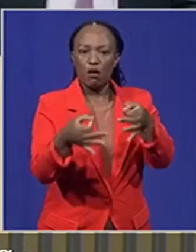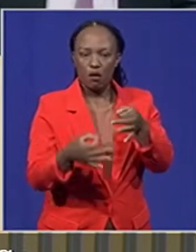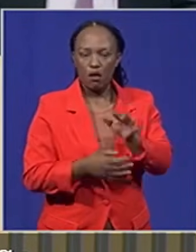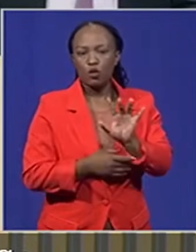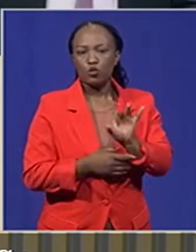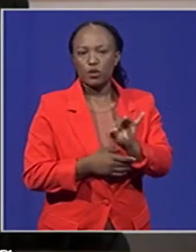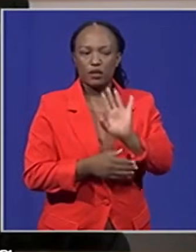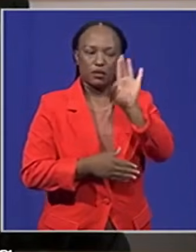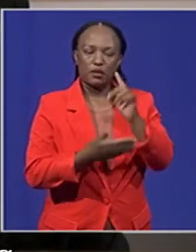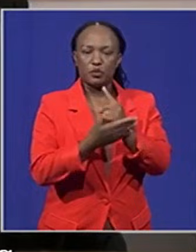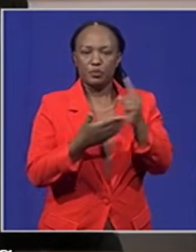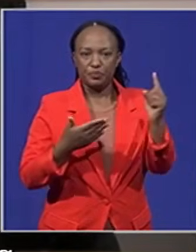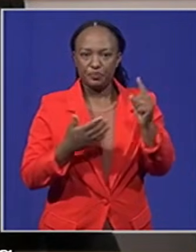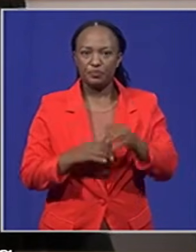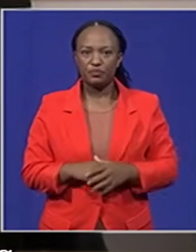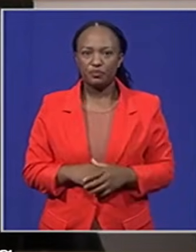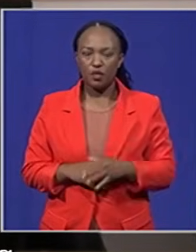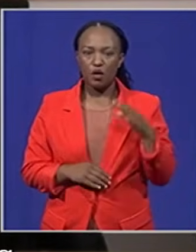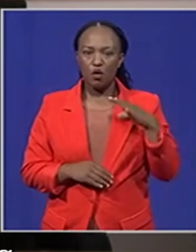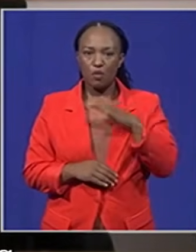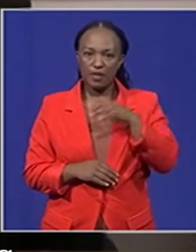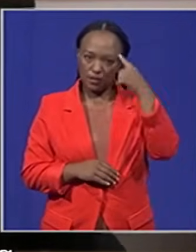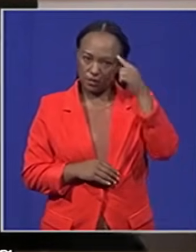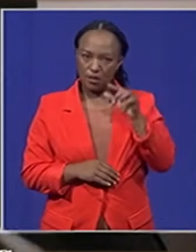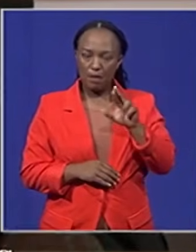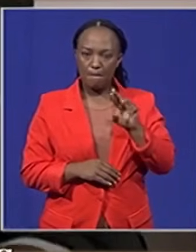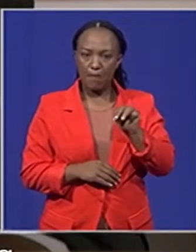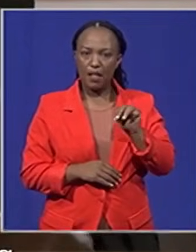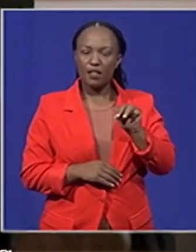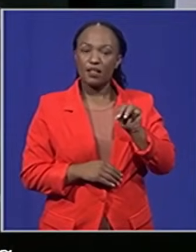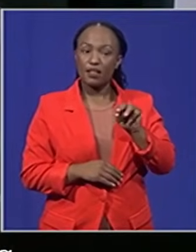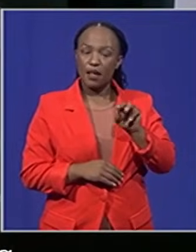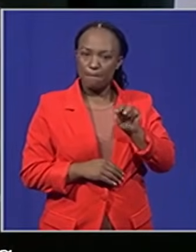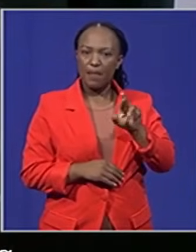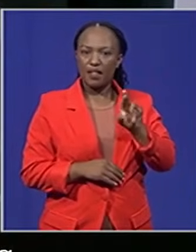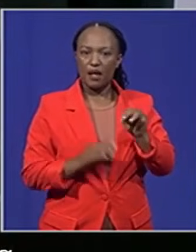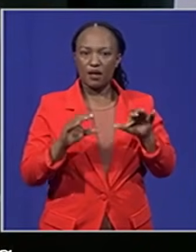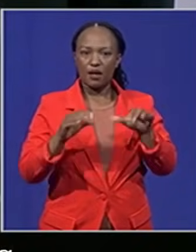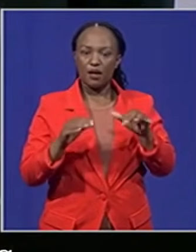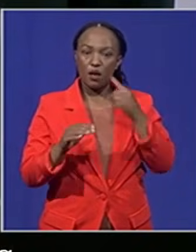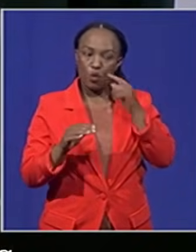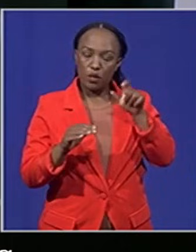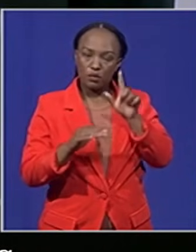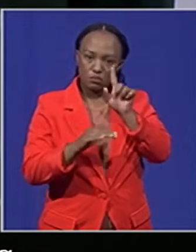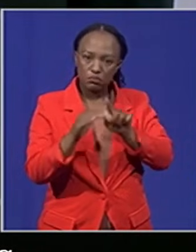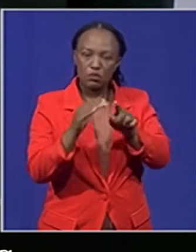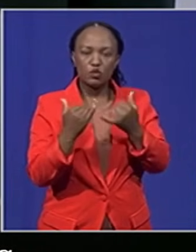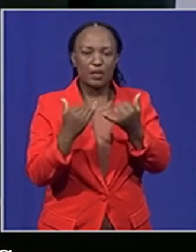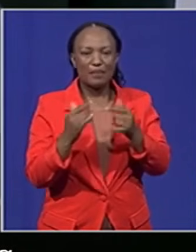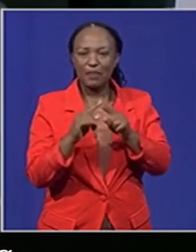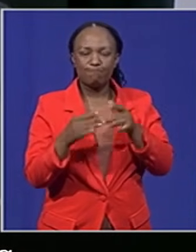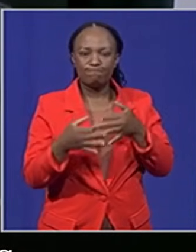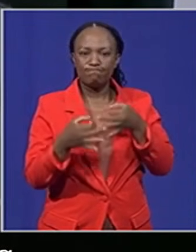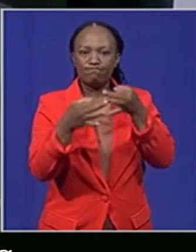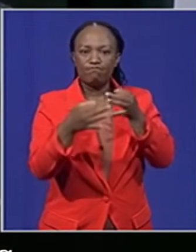Tuesday next week. Komishene ya Madlanga e tšere sephetho sa gore tlhatsi yeo e bego e swanetše go tšwelela le gono e tla tšwelela ka